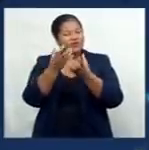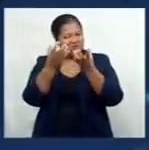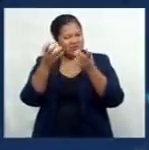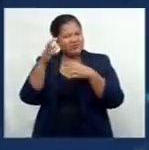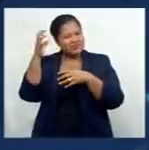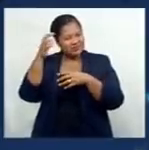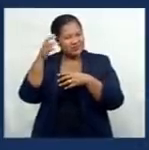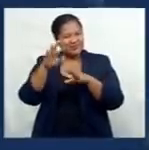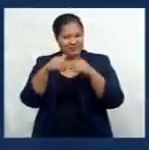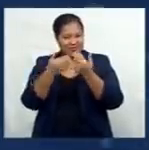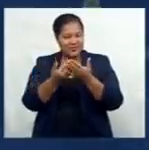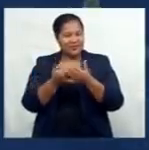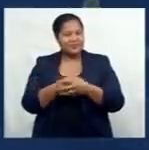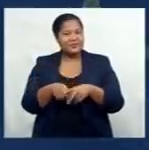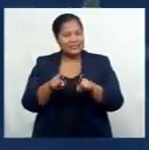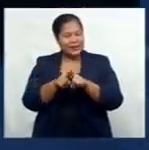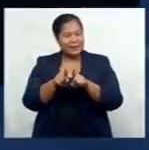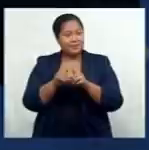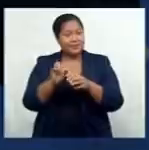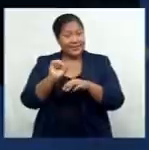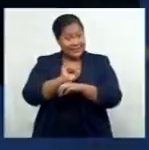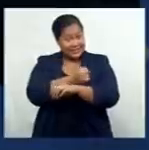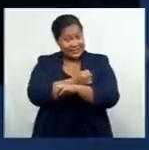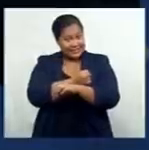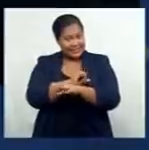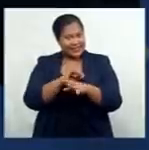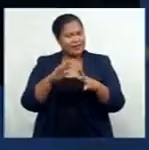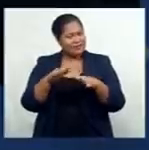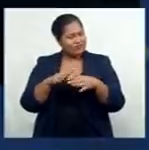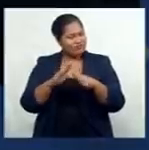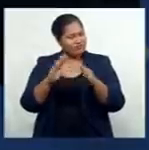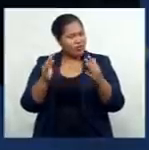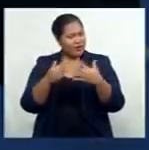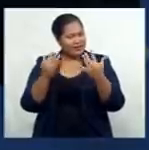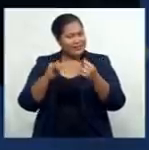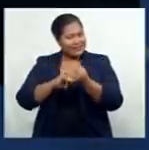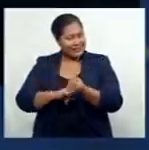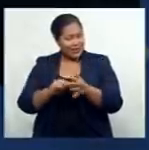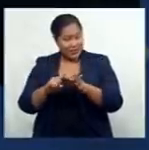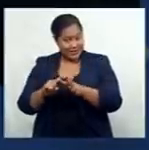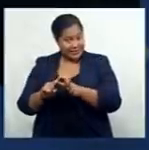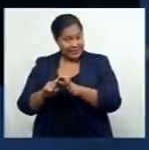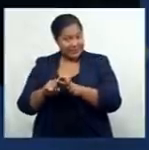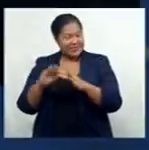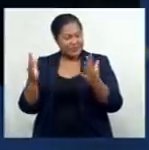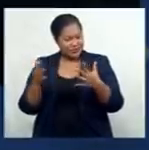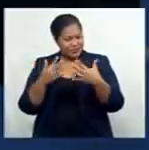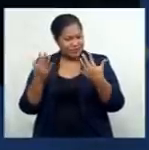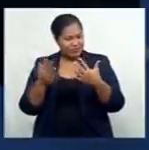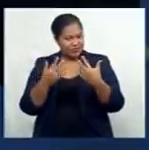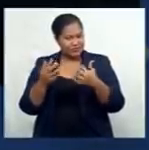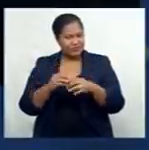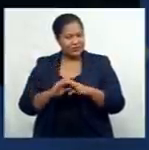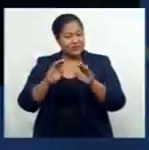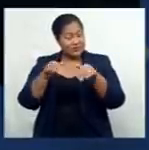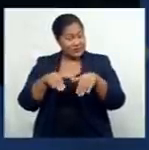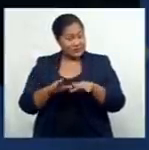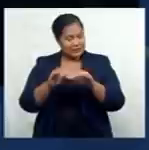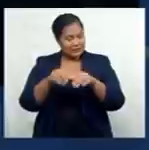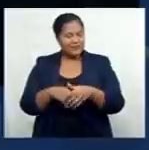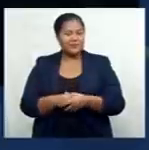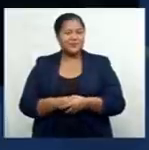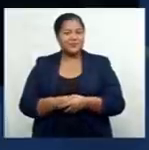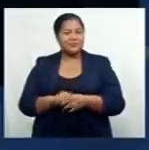clouds also. At sea, moderate southeasterlies, fresh to at times, moderate to rough seas. Turning